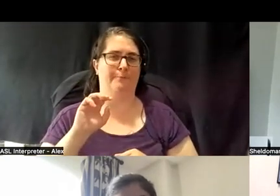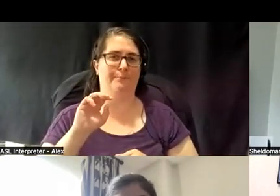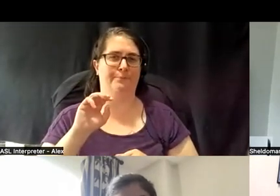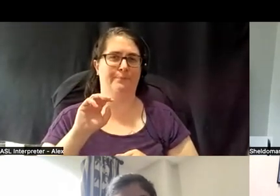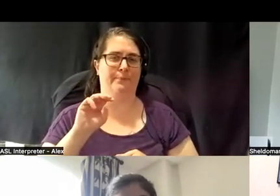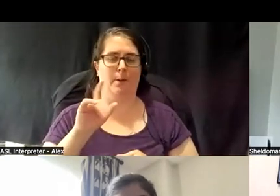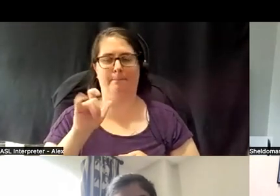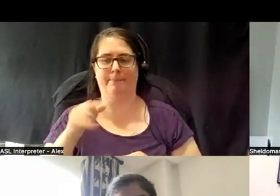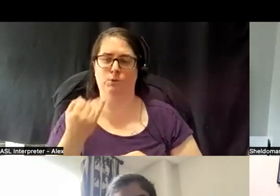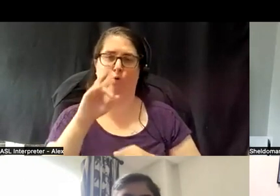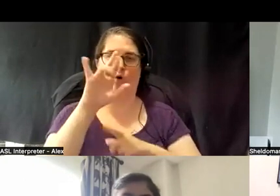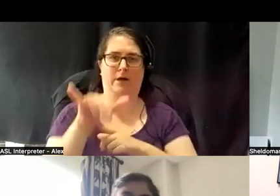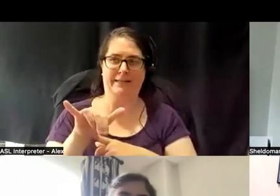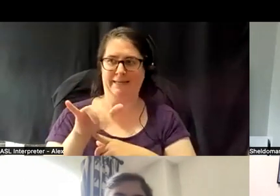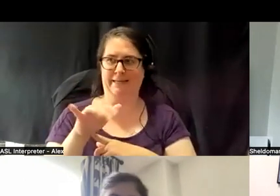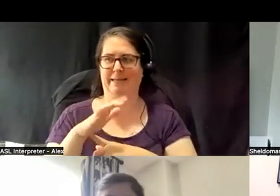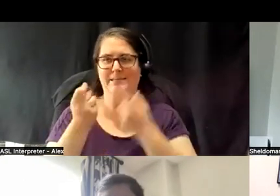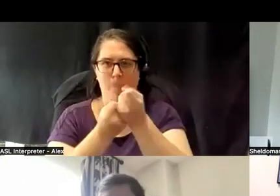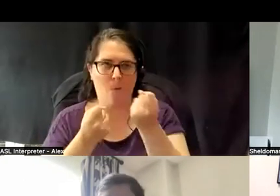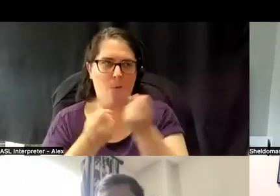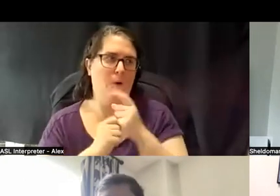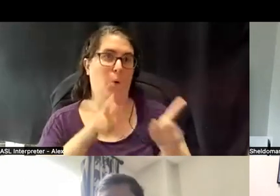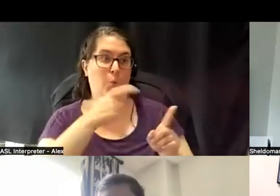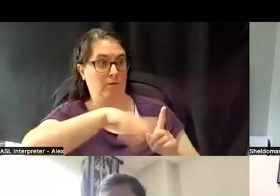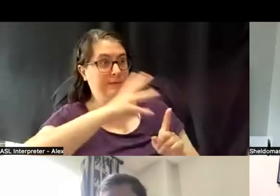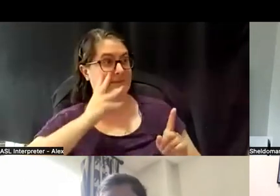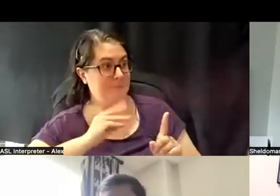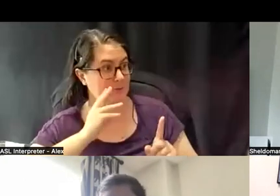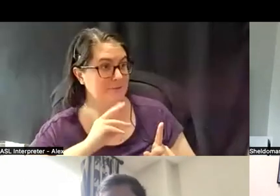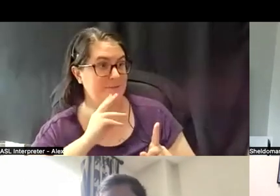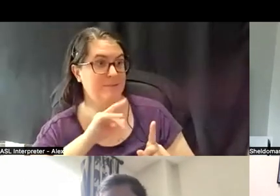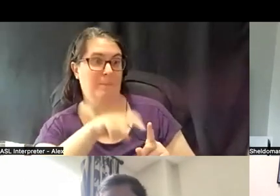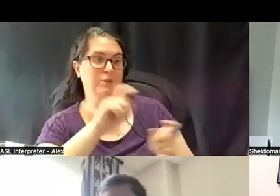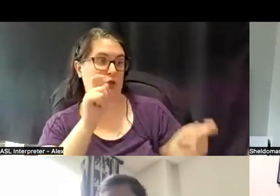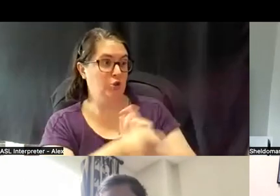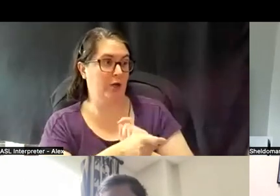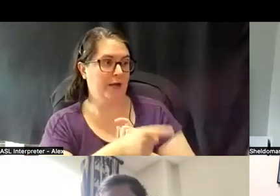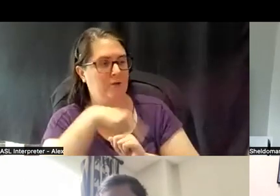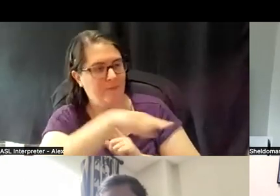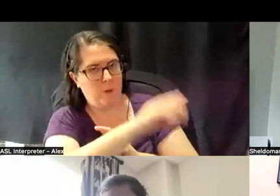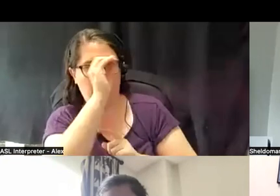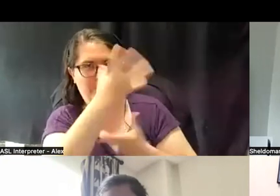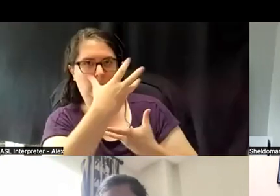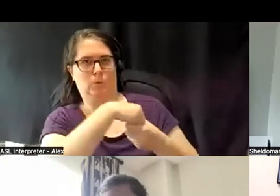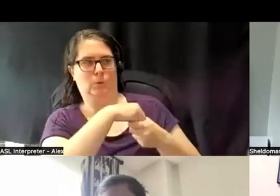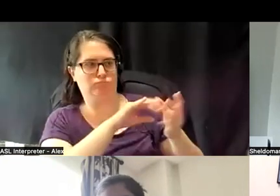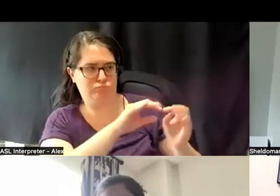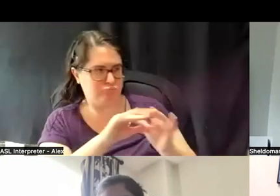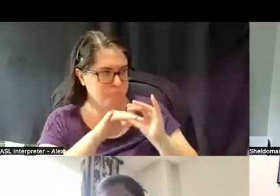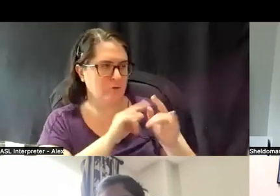people who do the work or the people who experience the thing which must change. And so